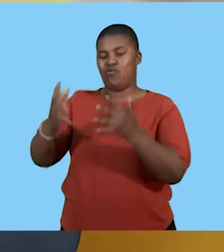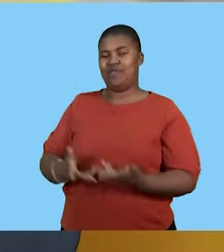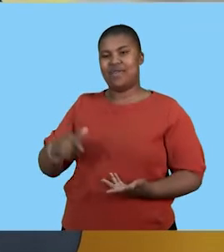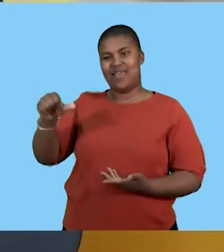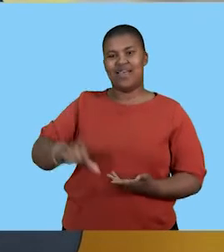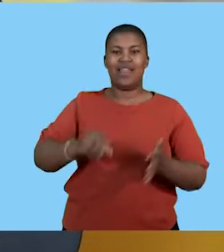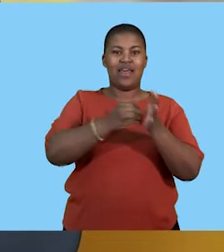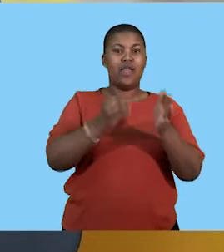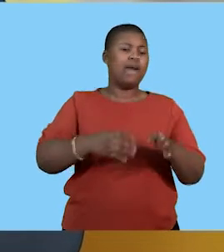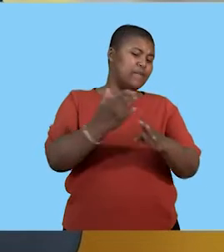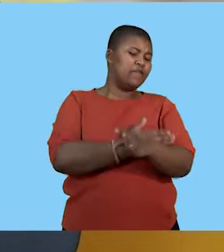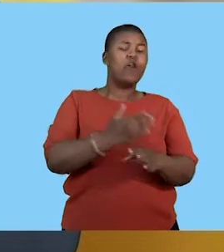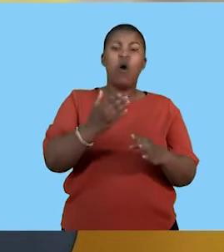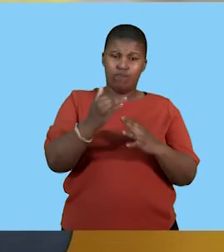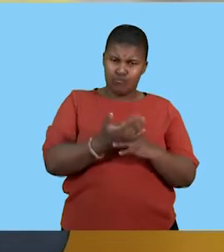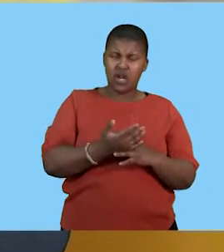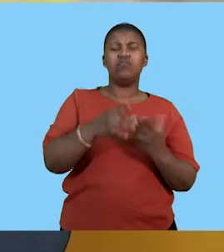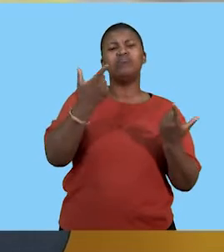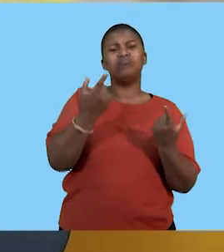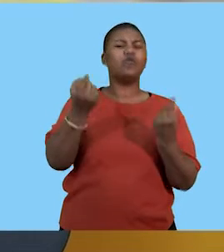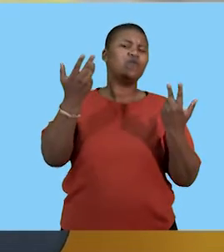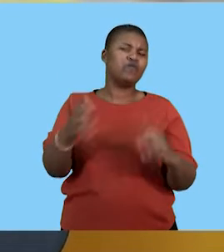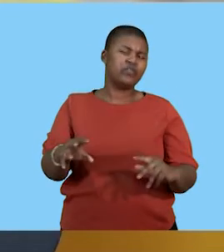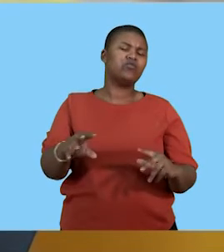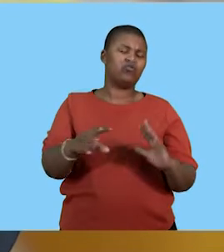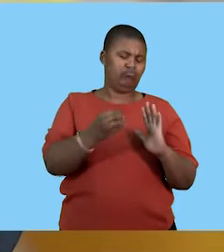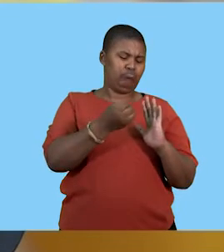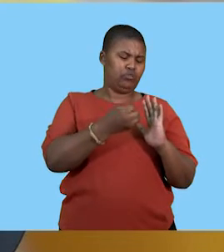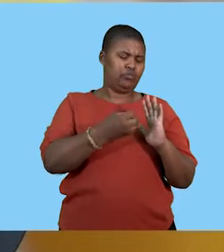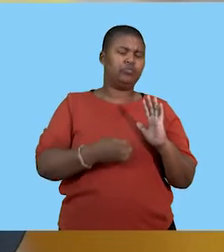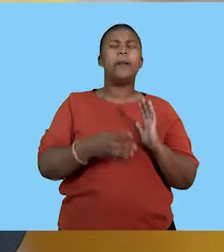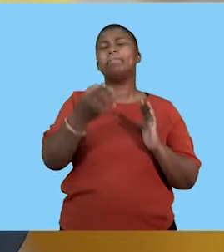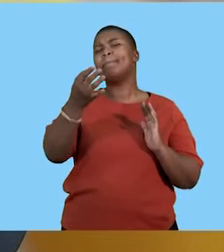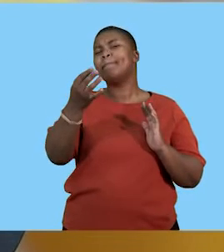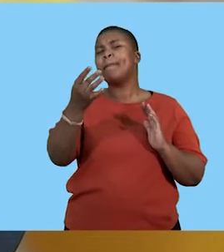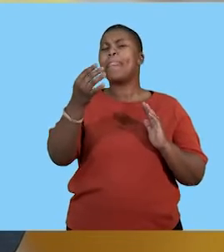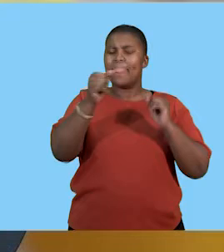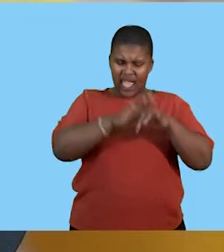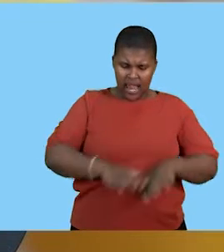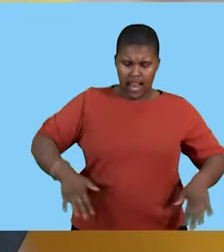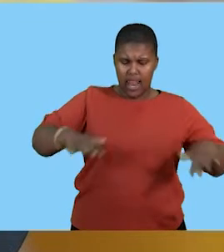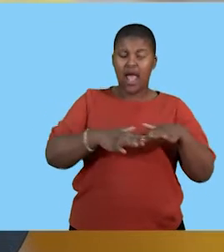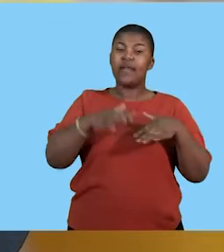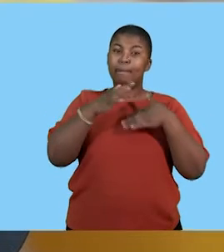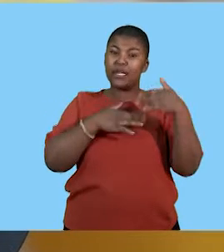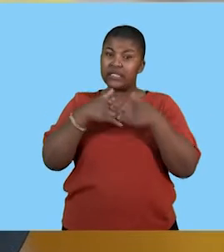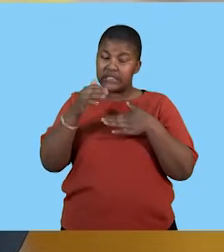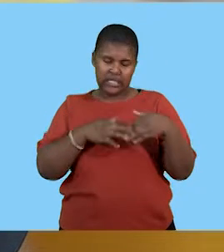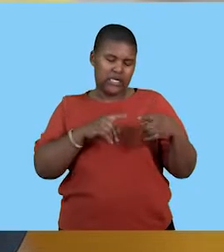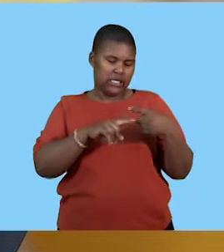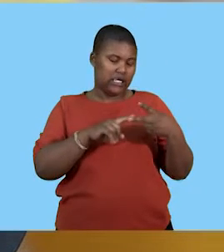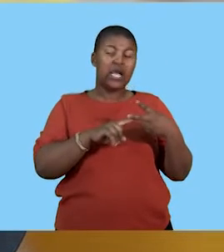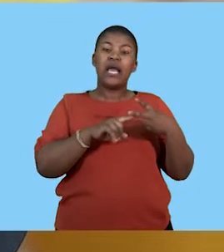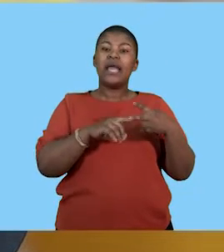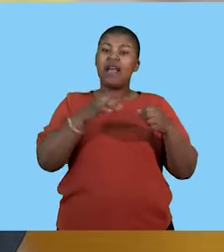Welcome back, dear learners. Before the ad break, we were able to record lending buildings as well as